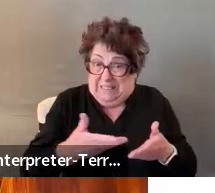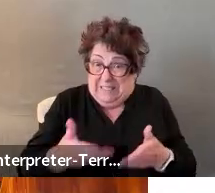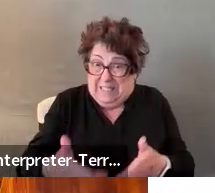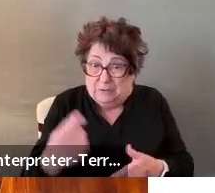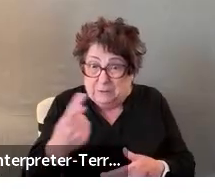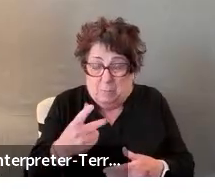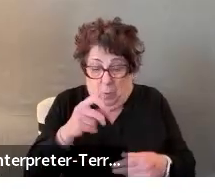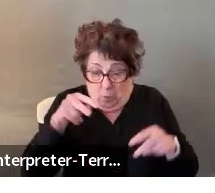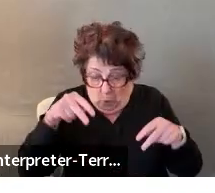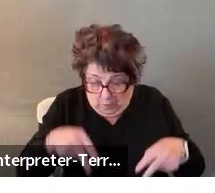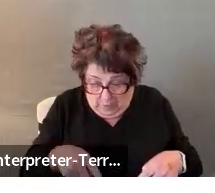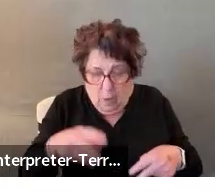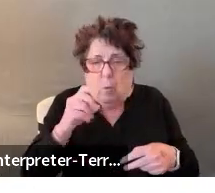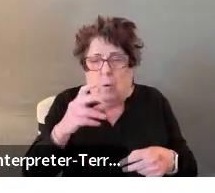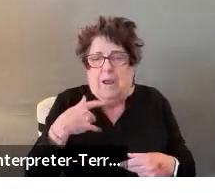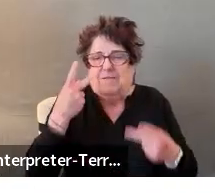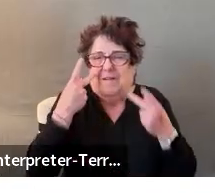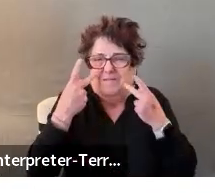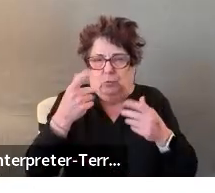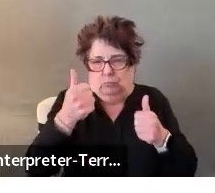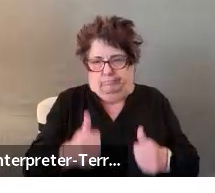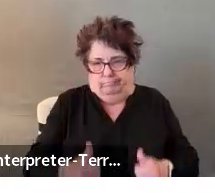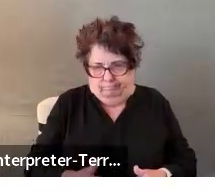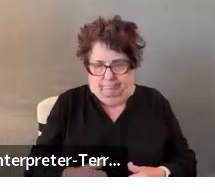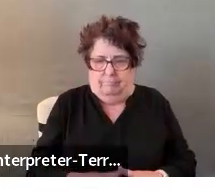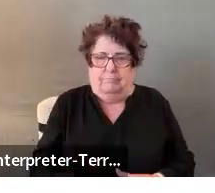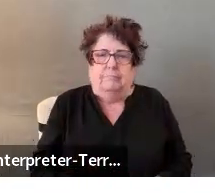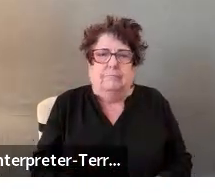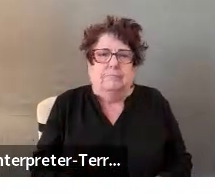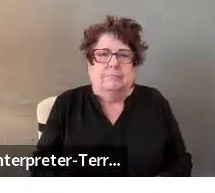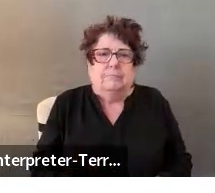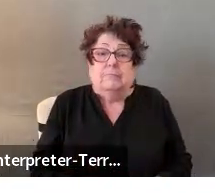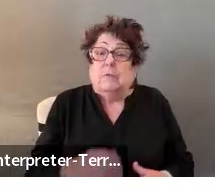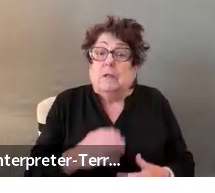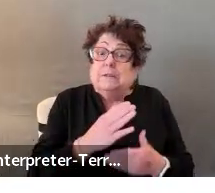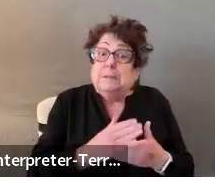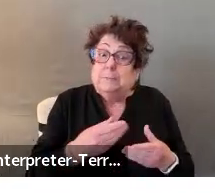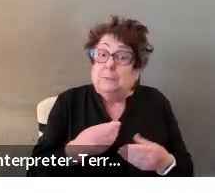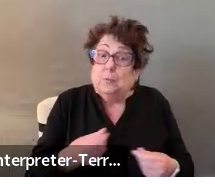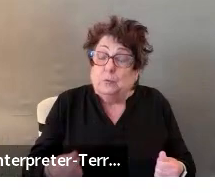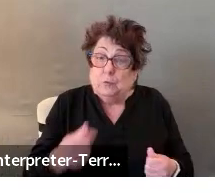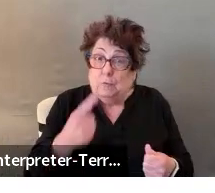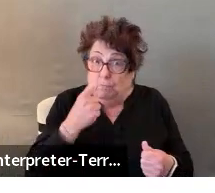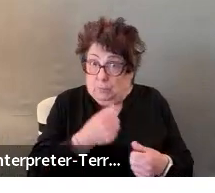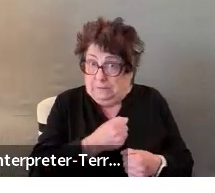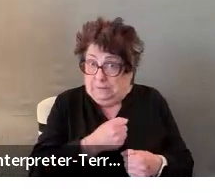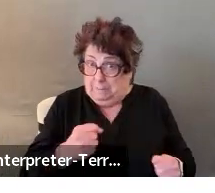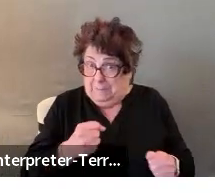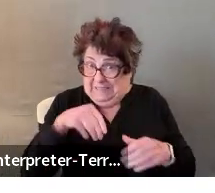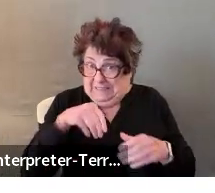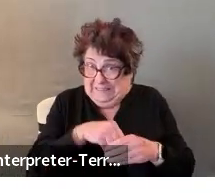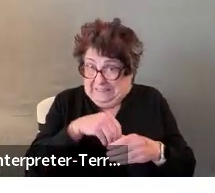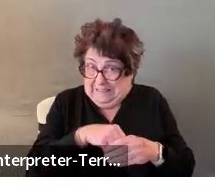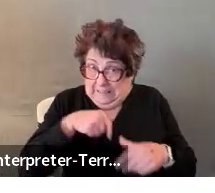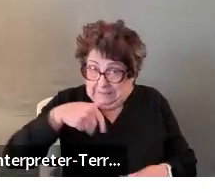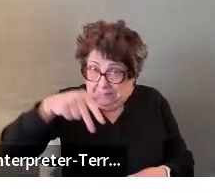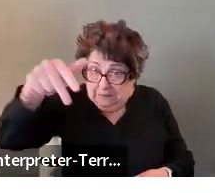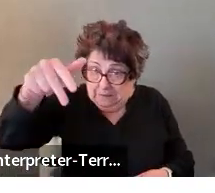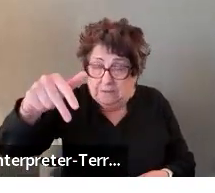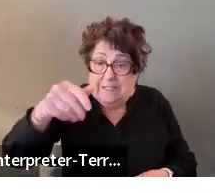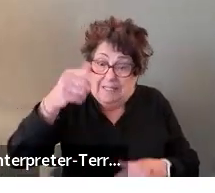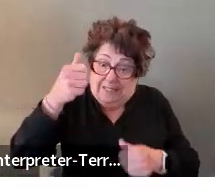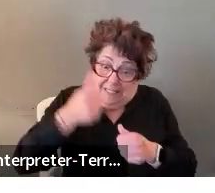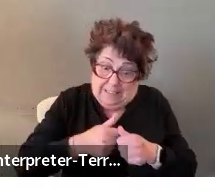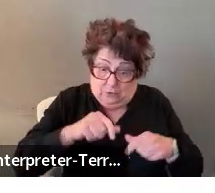impairment. Some solutions related to improving the safety of inside stairs include marking the end of each step